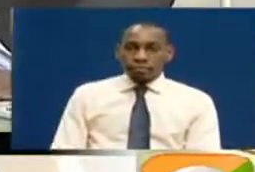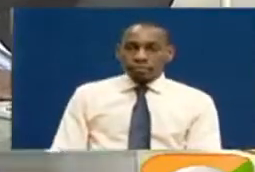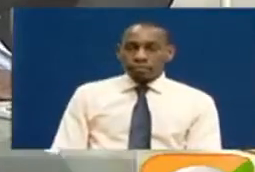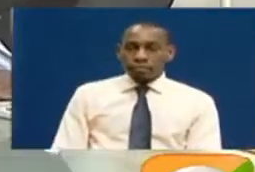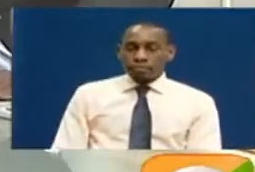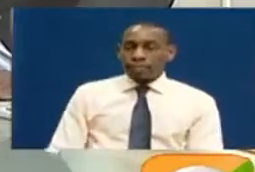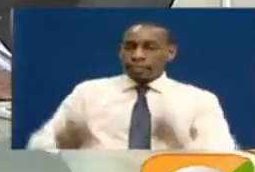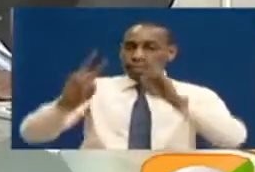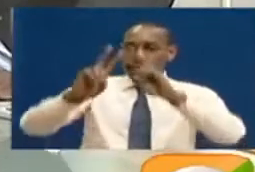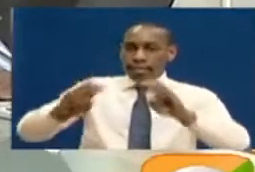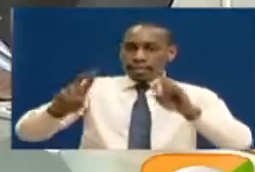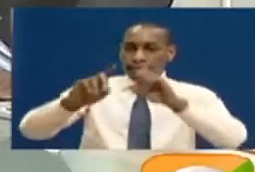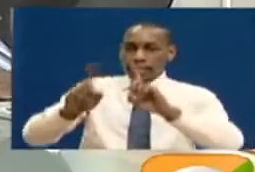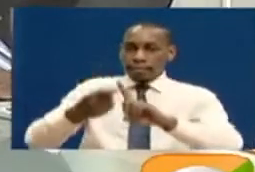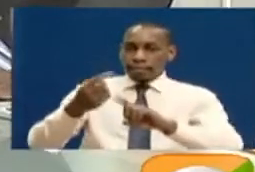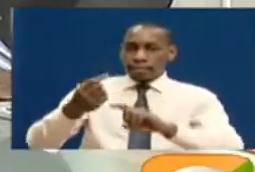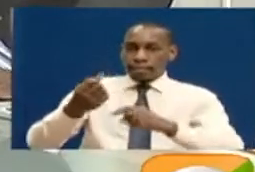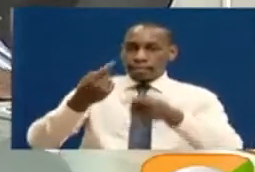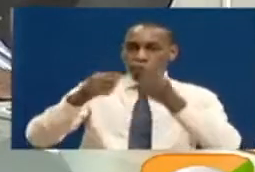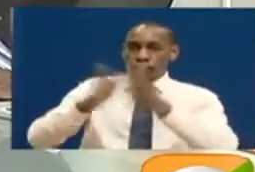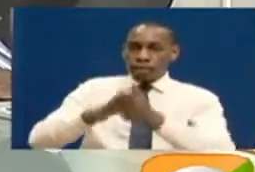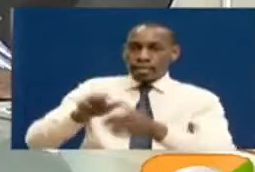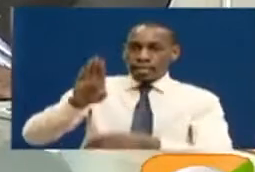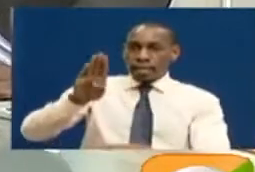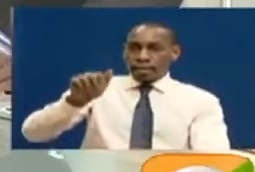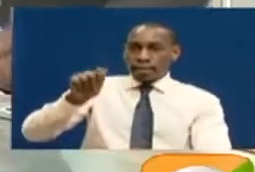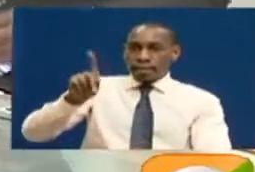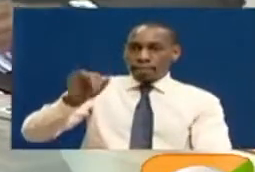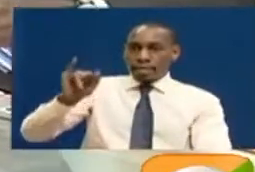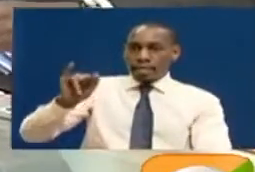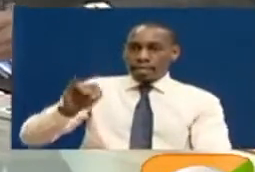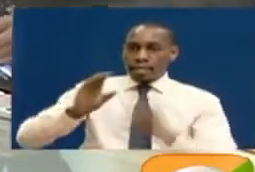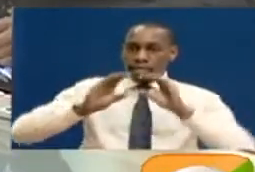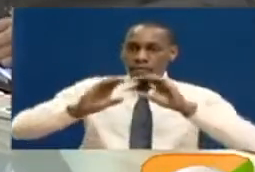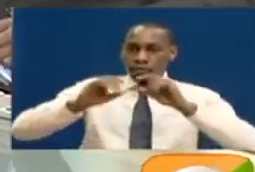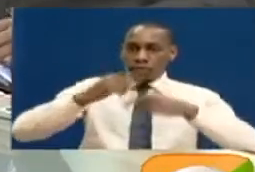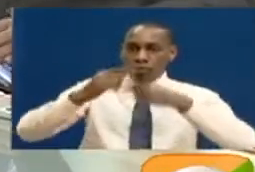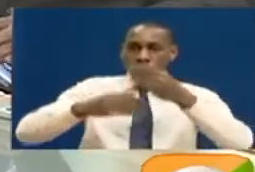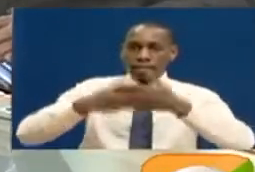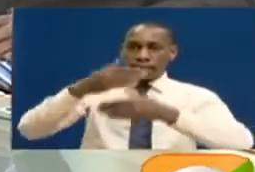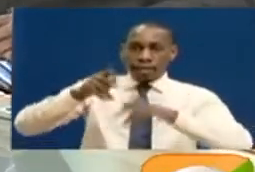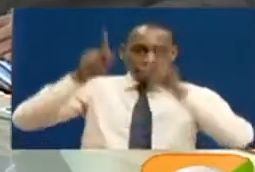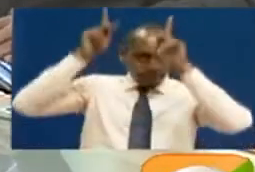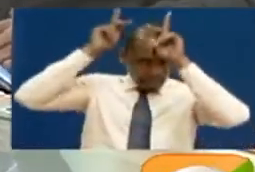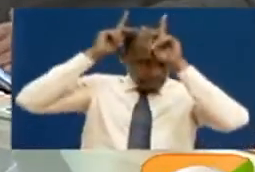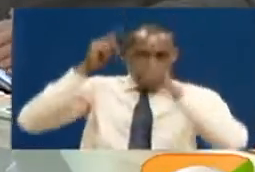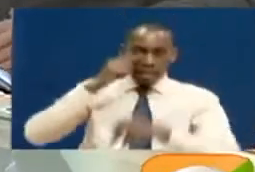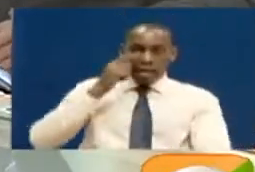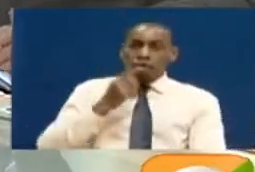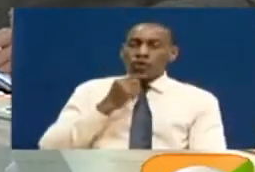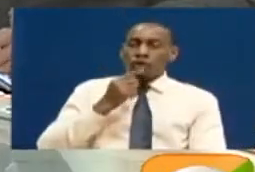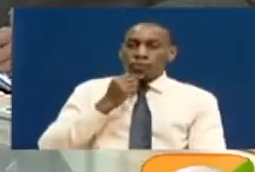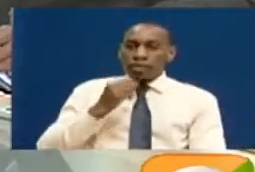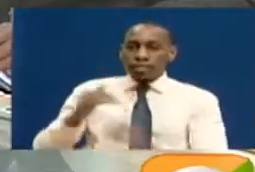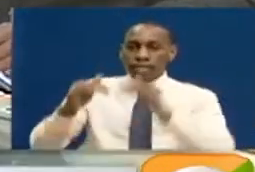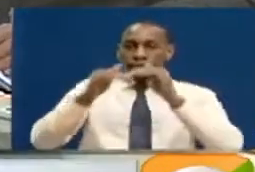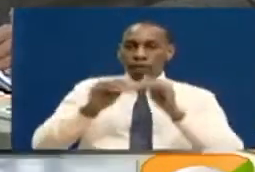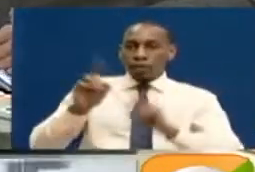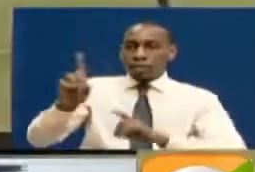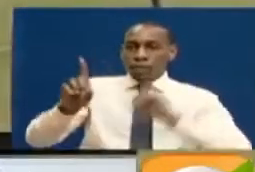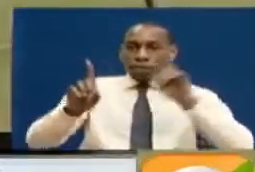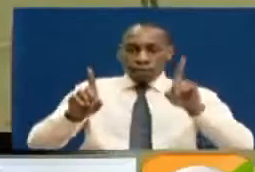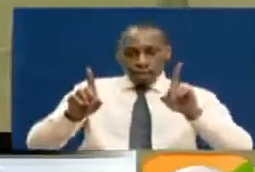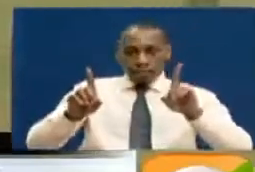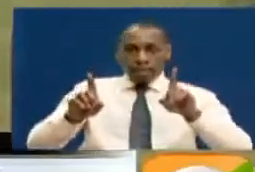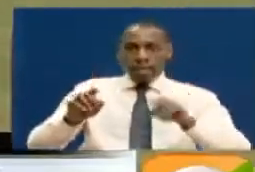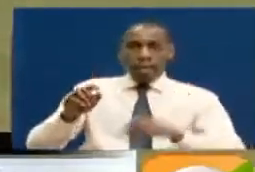And the search for a first winner for Bandari's coach Tuahir Muhideen continues after Kakamega Homeboyz held the Dockers to a 1-1 draw at the Mbaraki